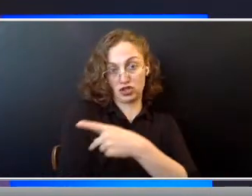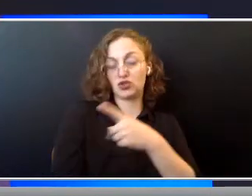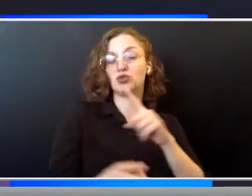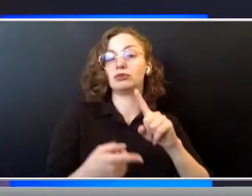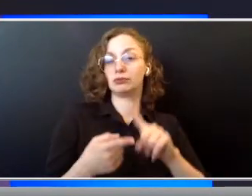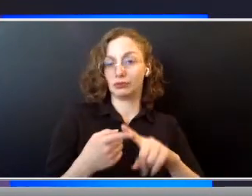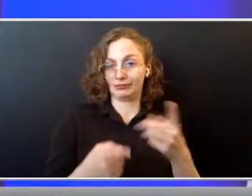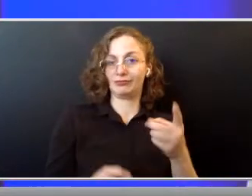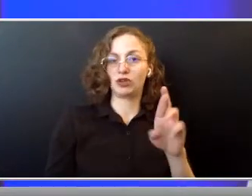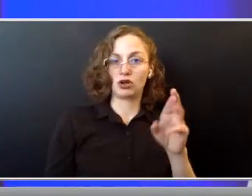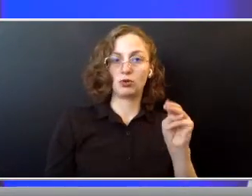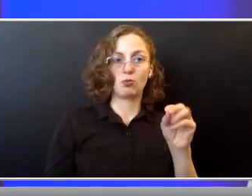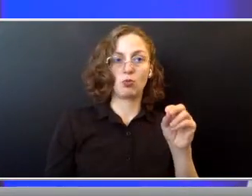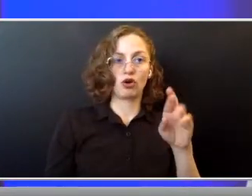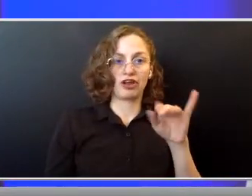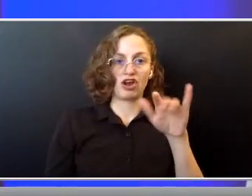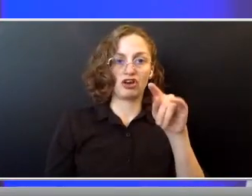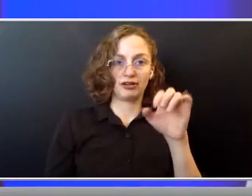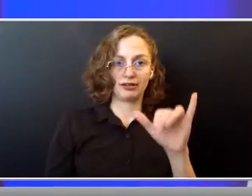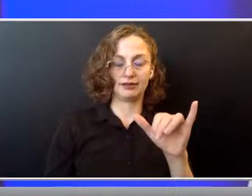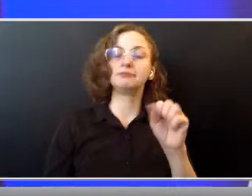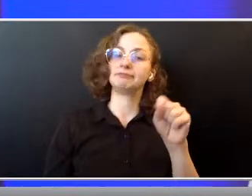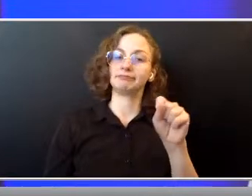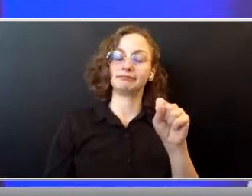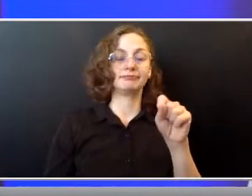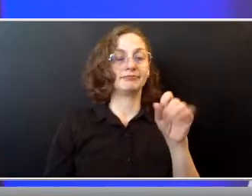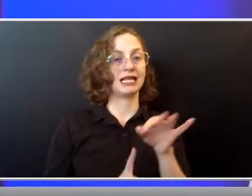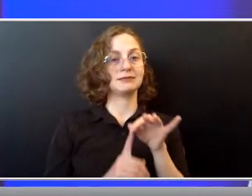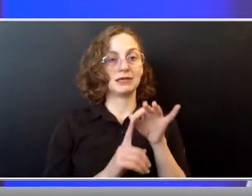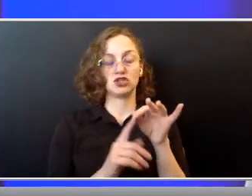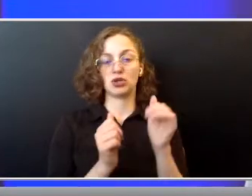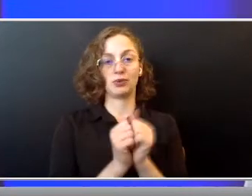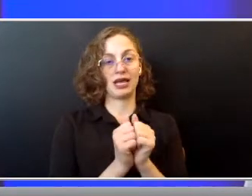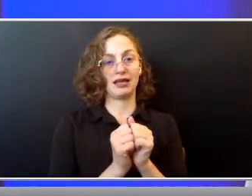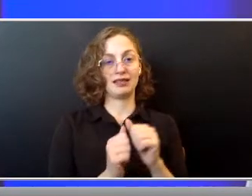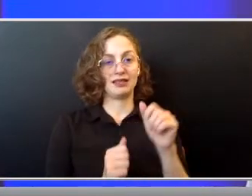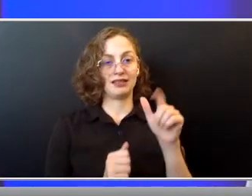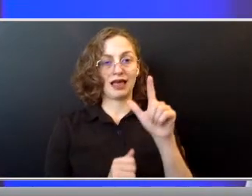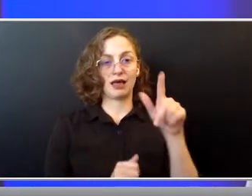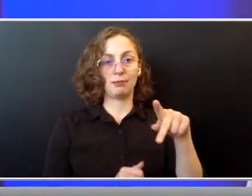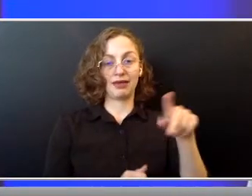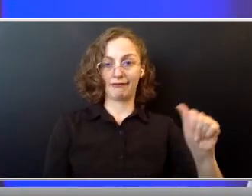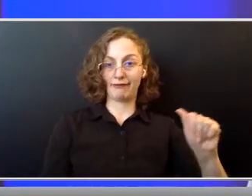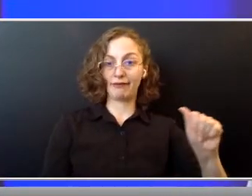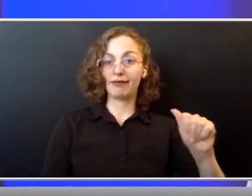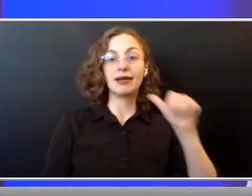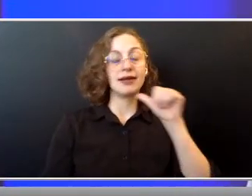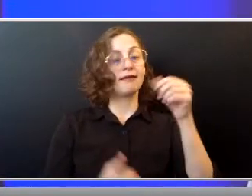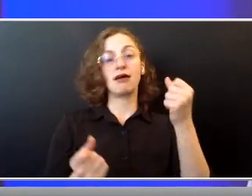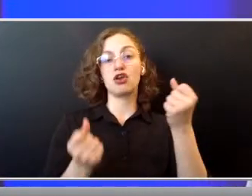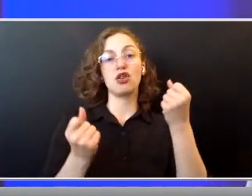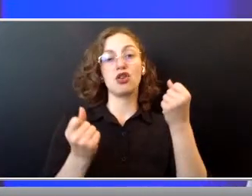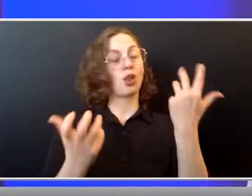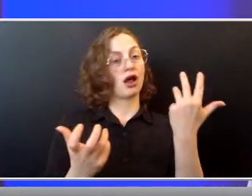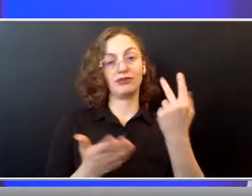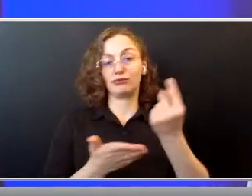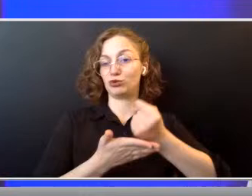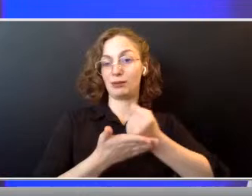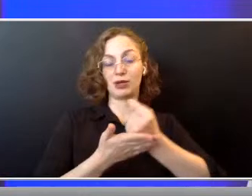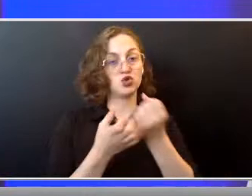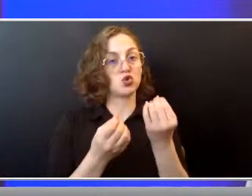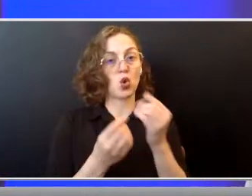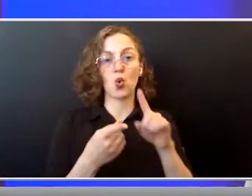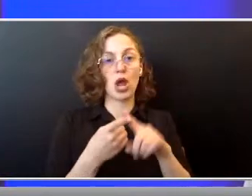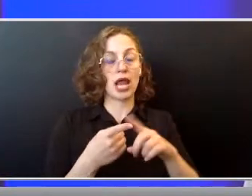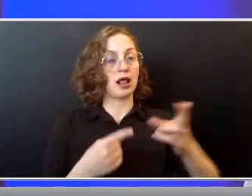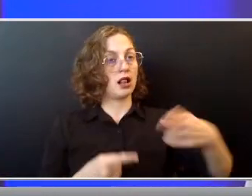lipoprotein (a). You know, there's not a lot of effective treatments for it, and so when it's extremely elevated and people are at high risk for cardiovascular